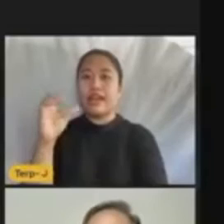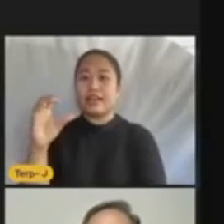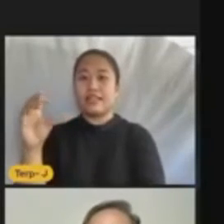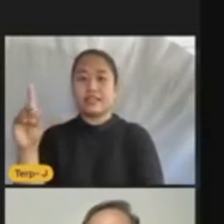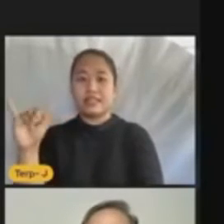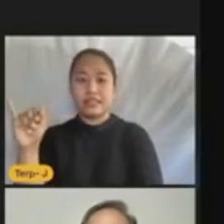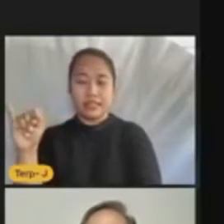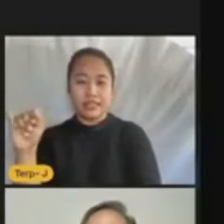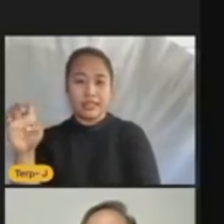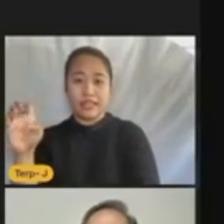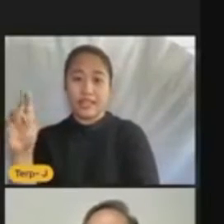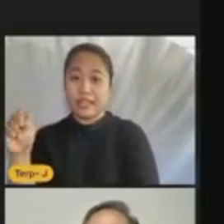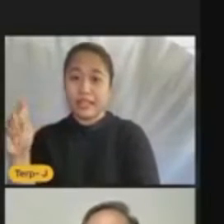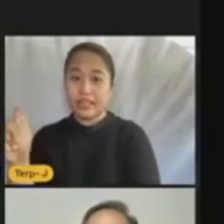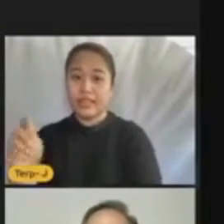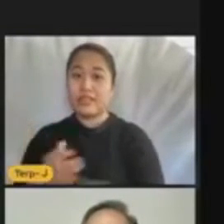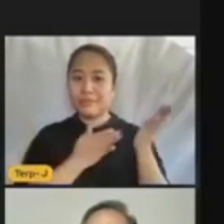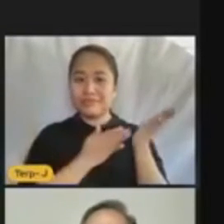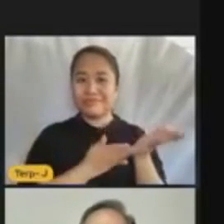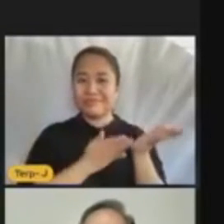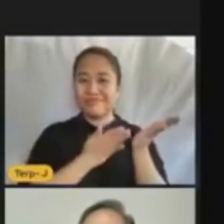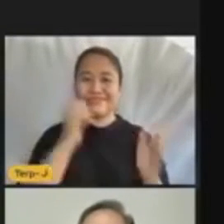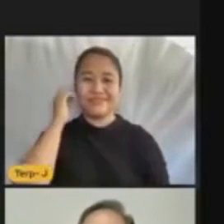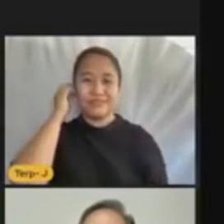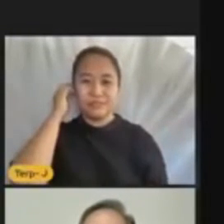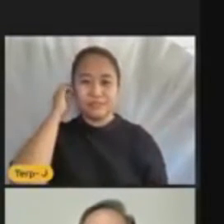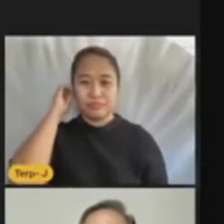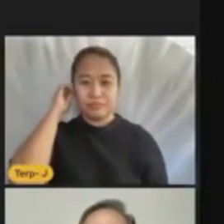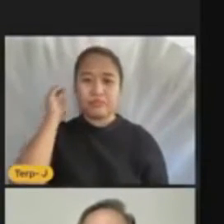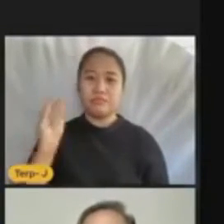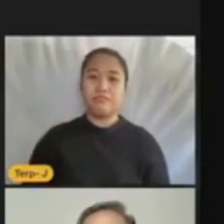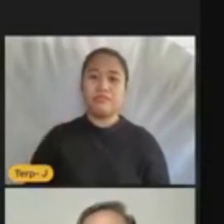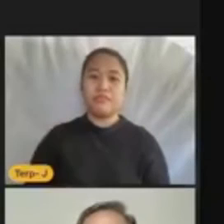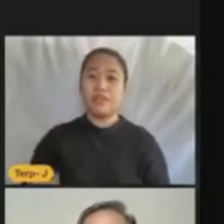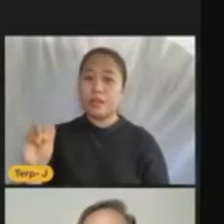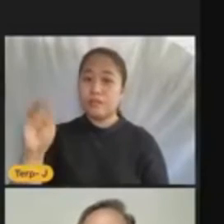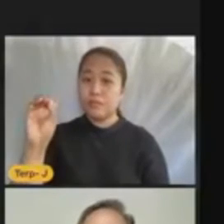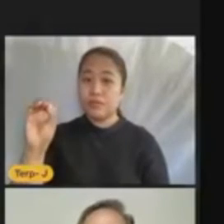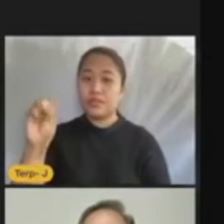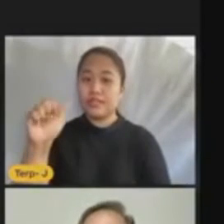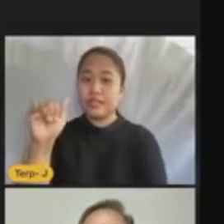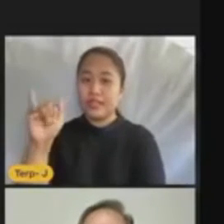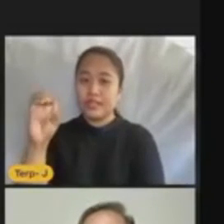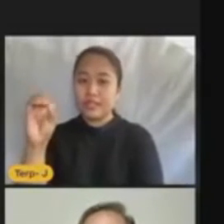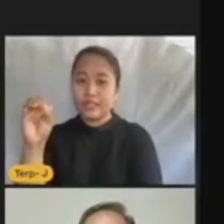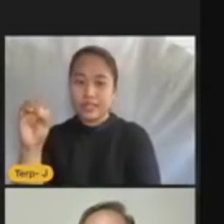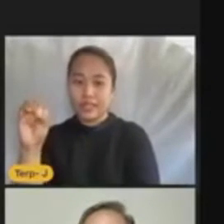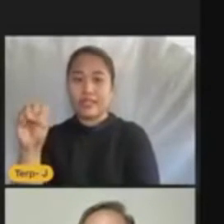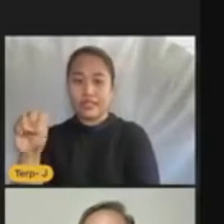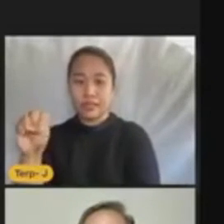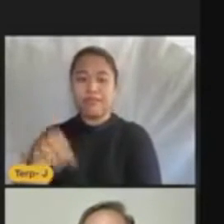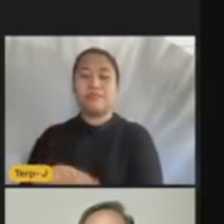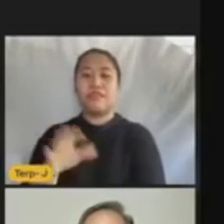about 95%. Mosaicism is about 1 to 2%, and the translocation type, which is 3 to